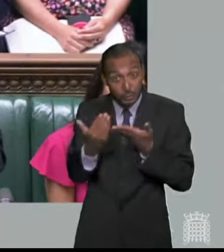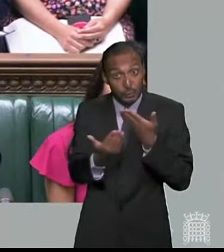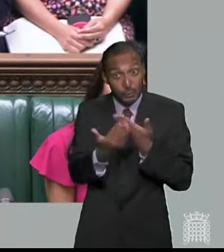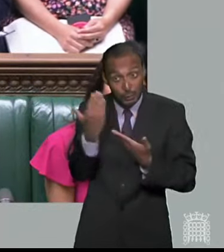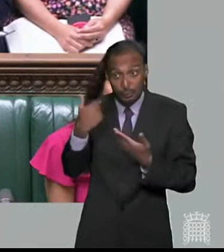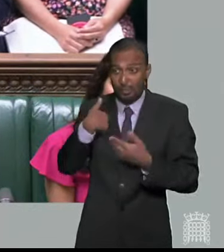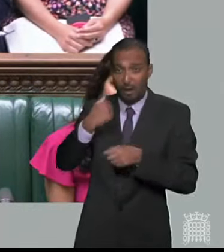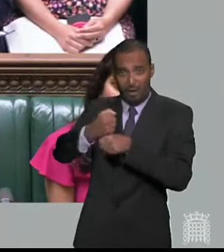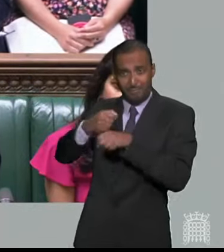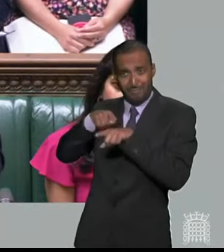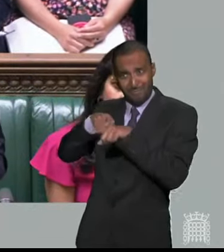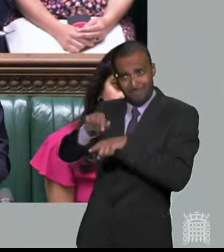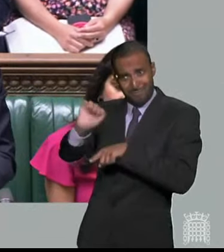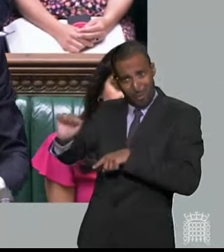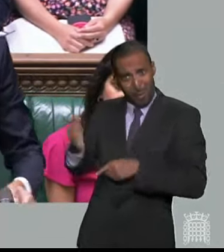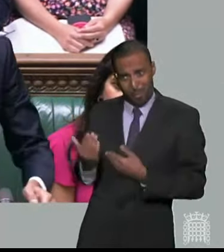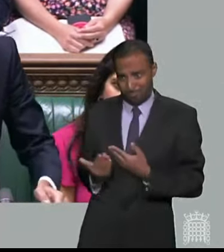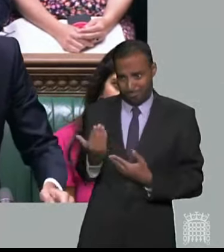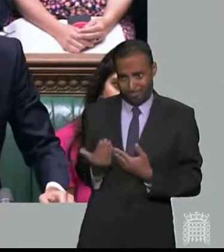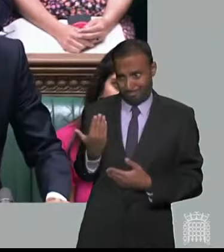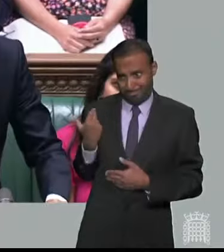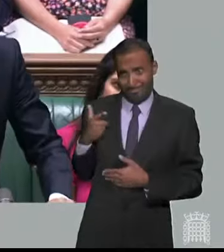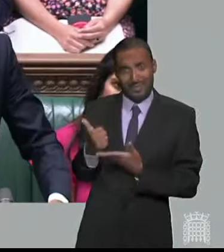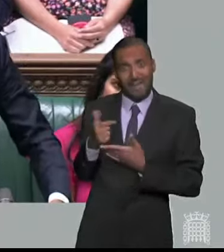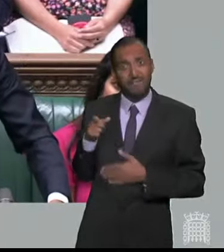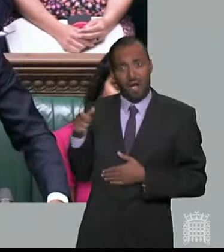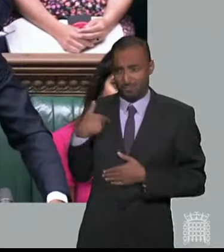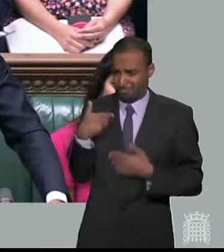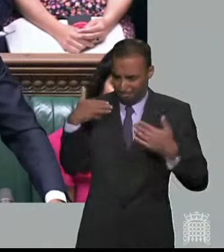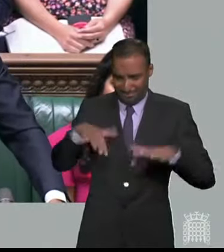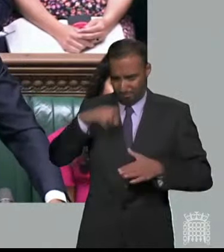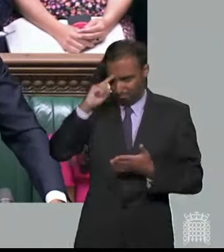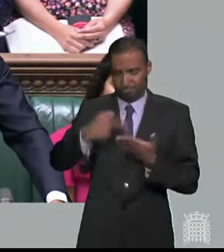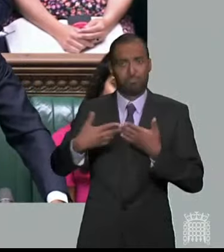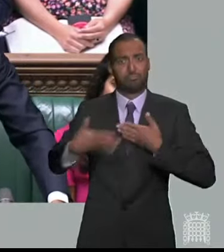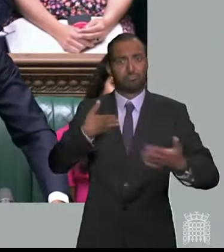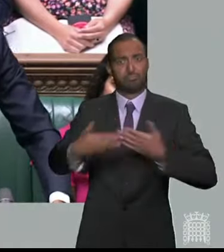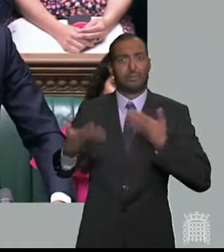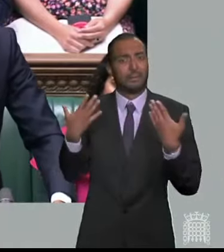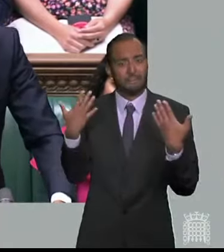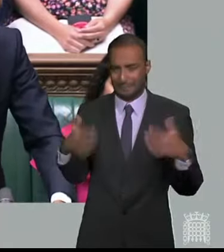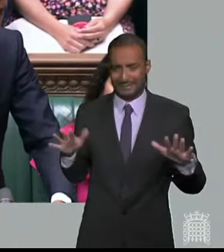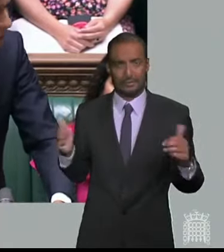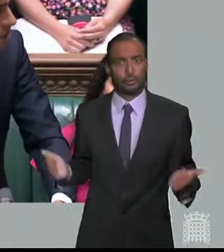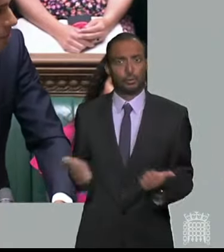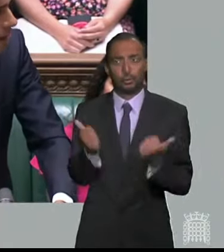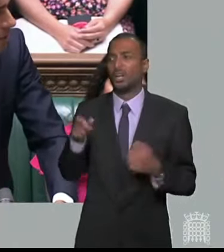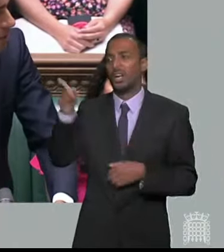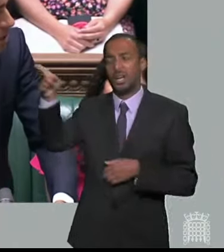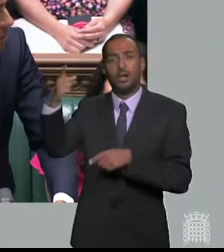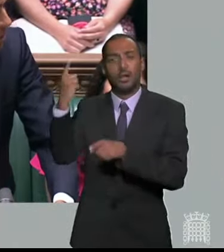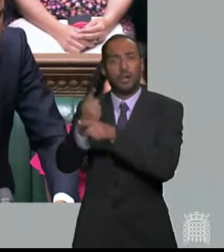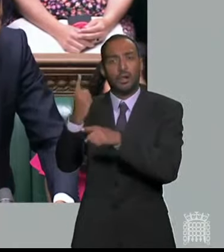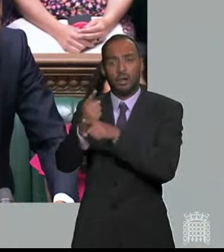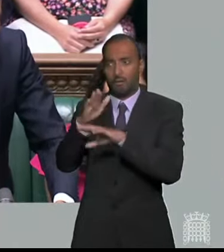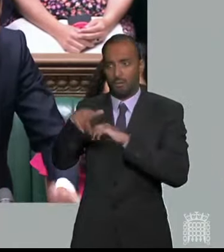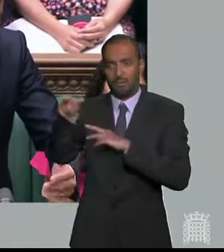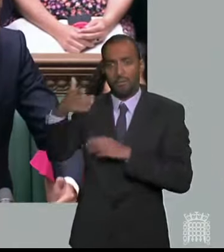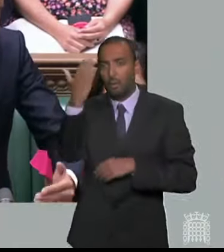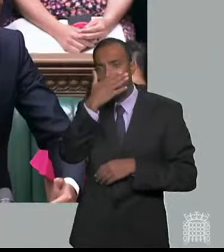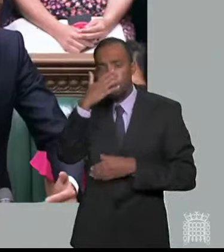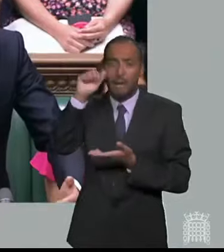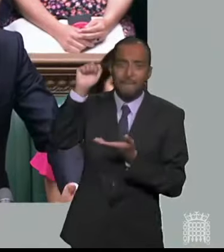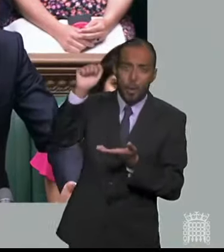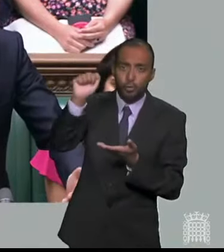and swiftly acted in the face of that advice. But he talked about school budgets and talked about what I had done, but